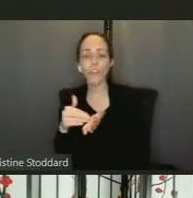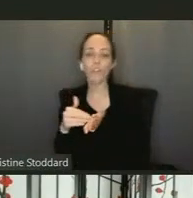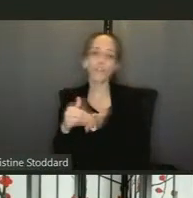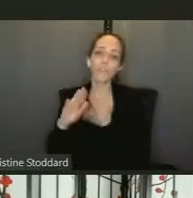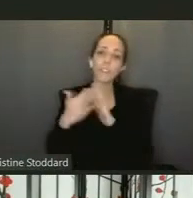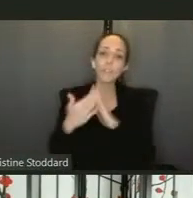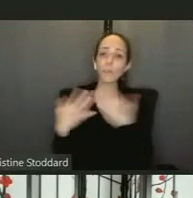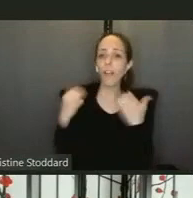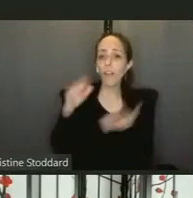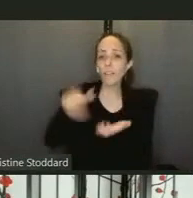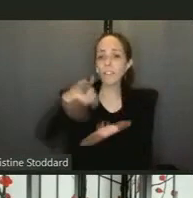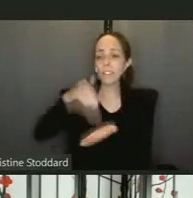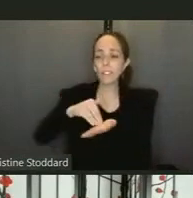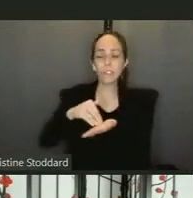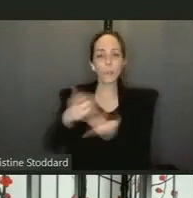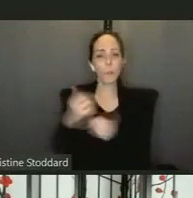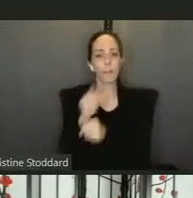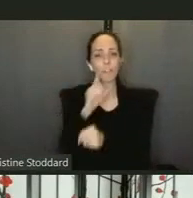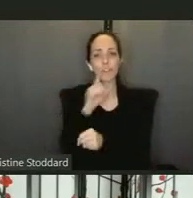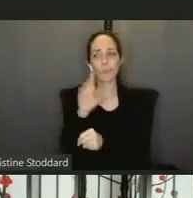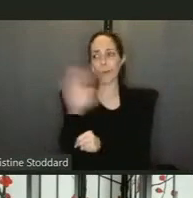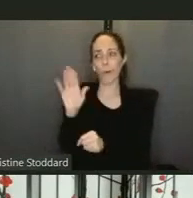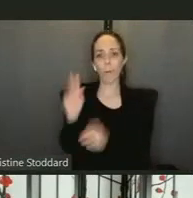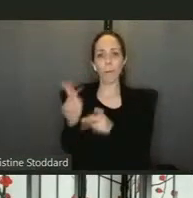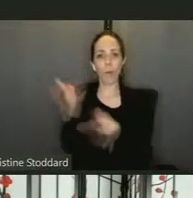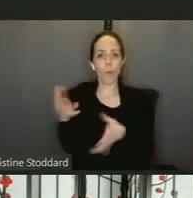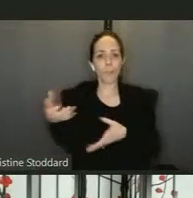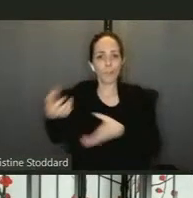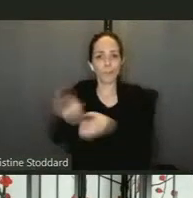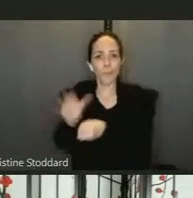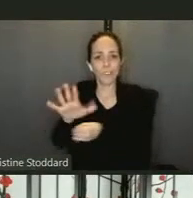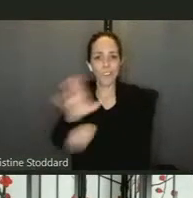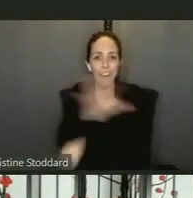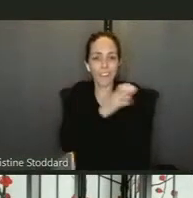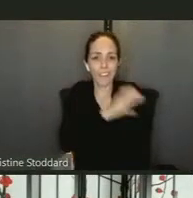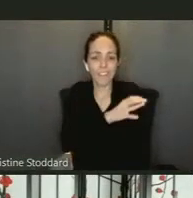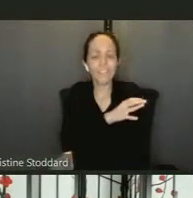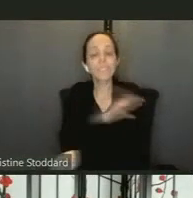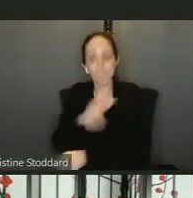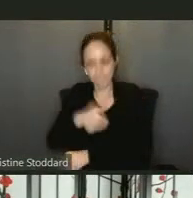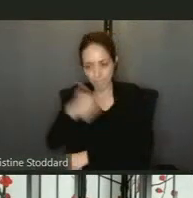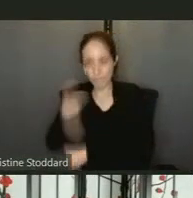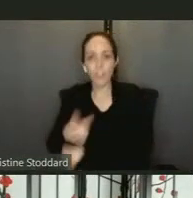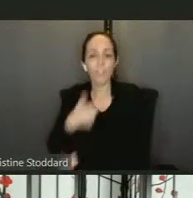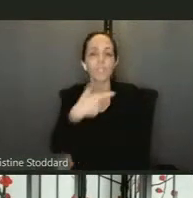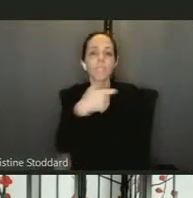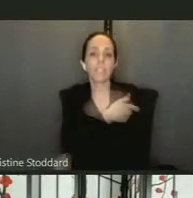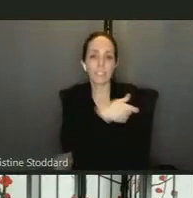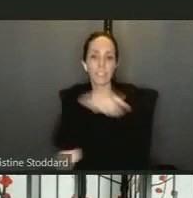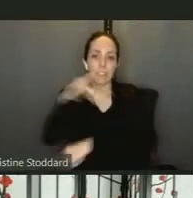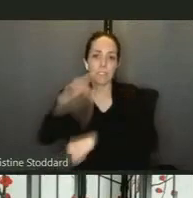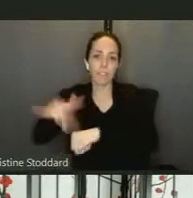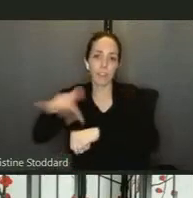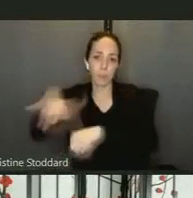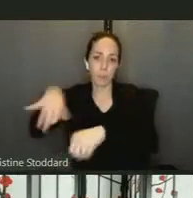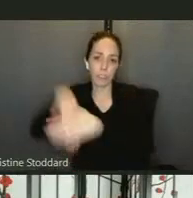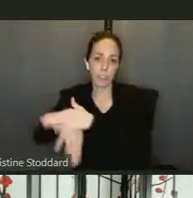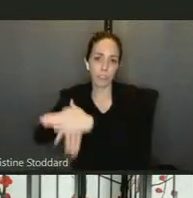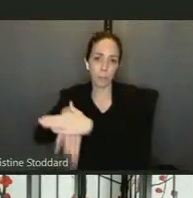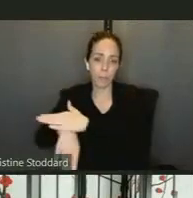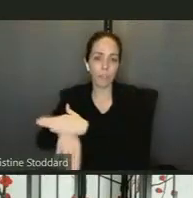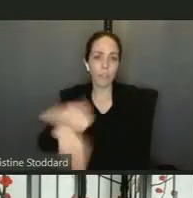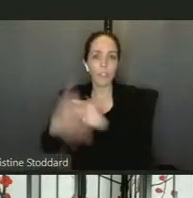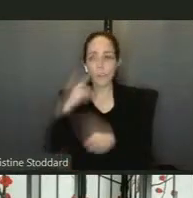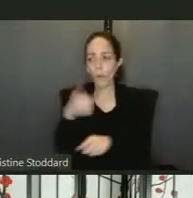health centers and all of the community-based groups to figure out what's the best way to approach this to make sure we're reaching